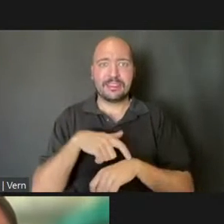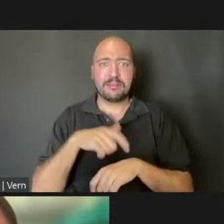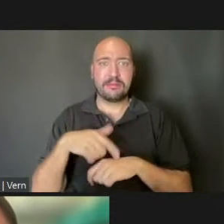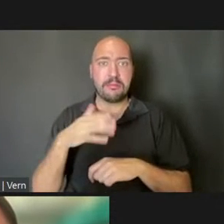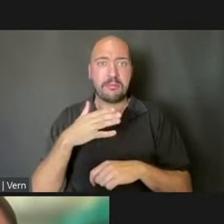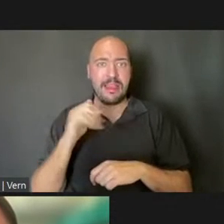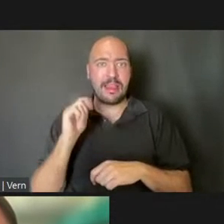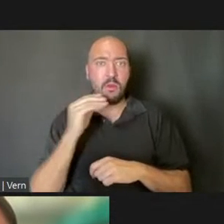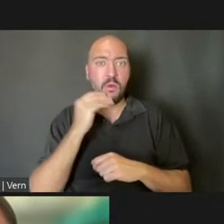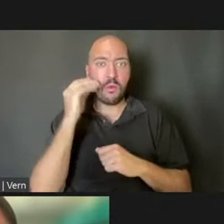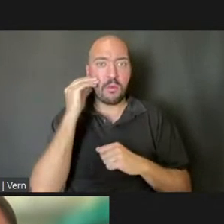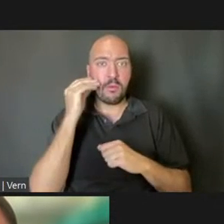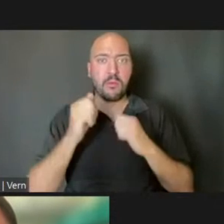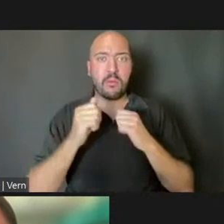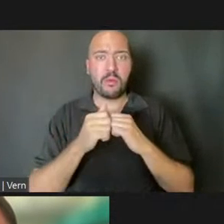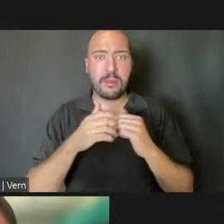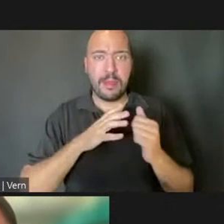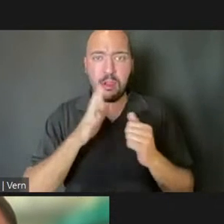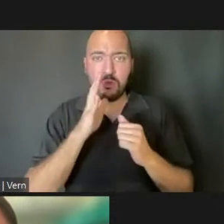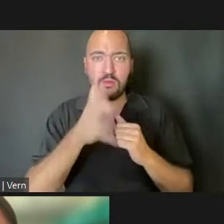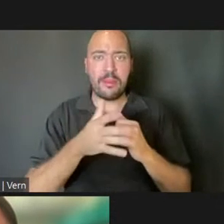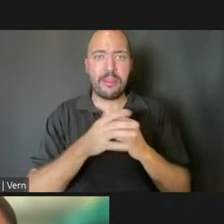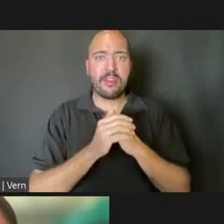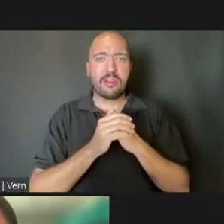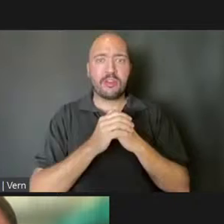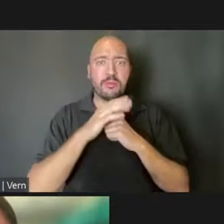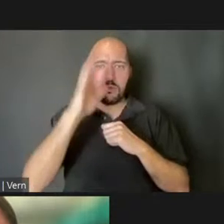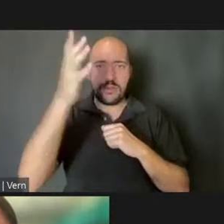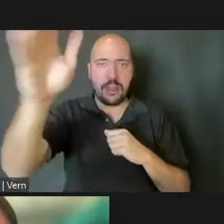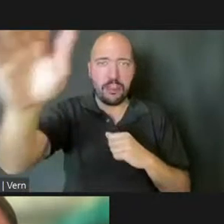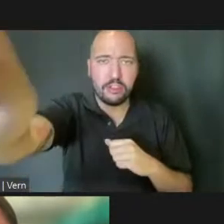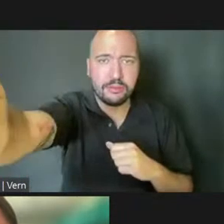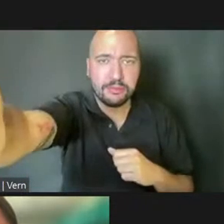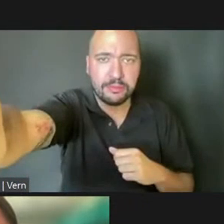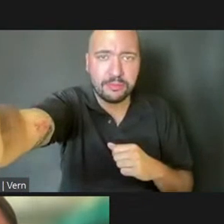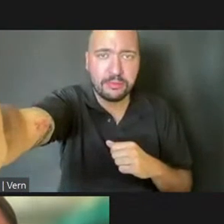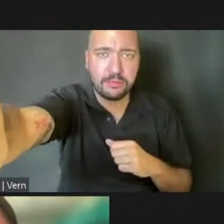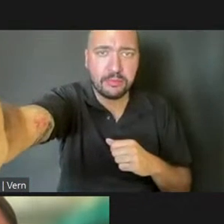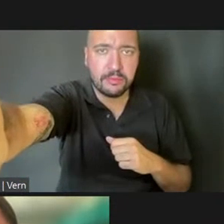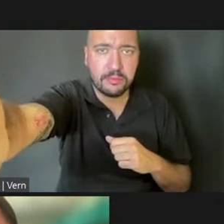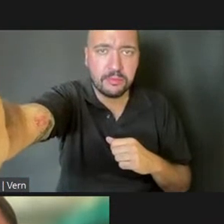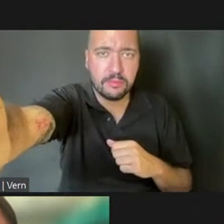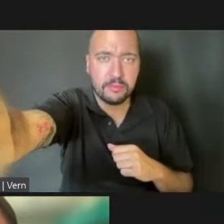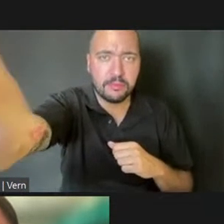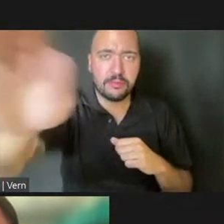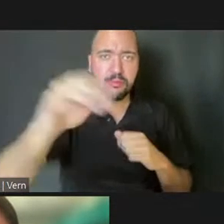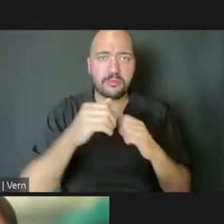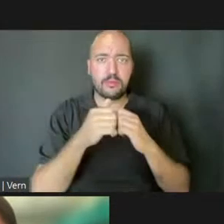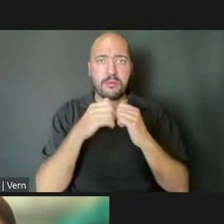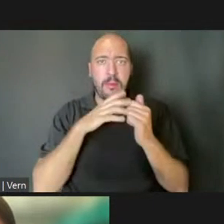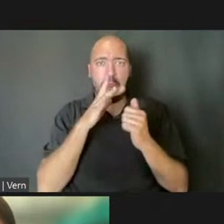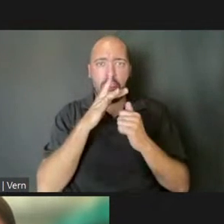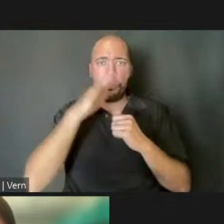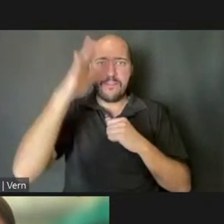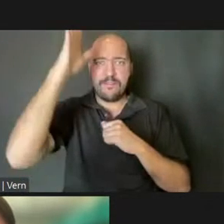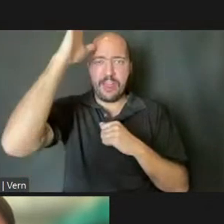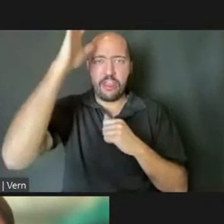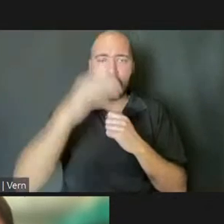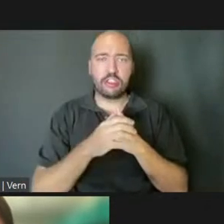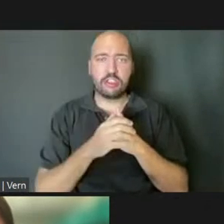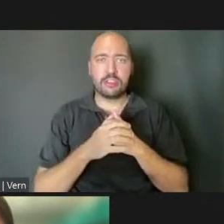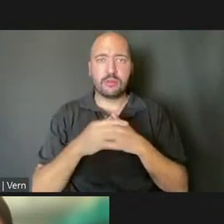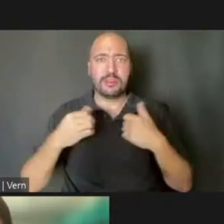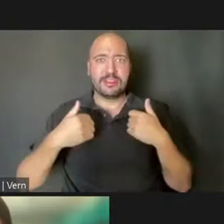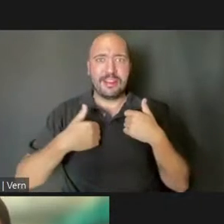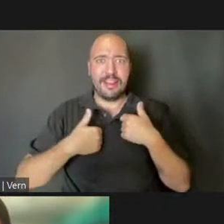at home with my grandmothers, with my grandfathers, my grandparents, my mother, my father. It was a